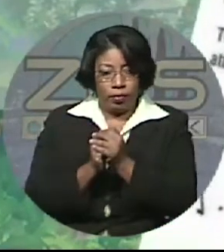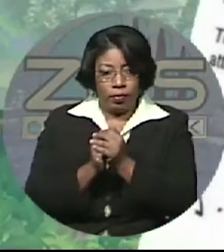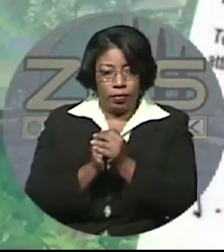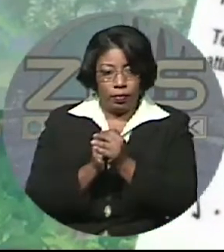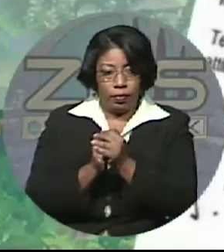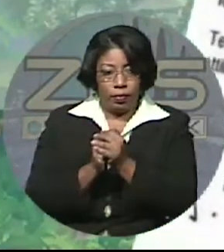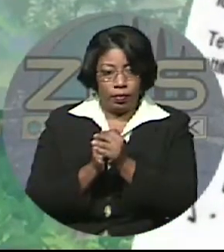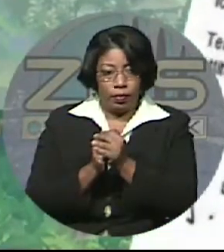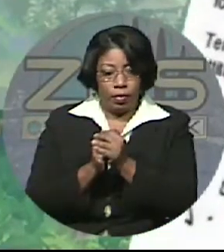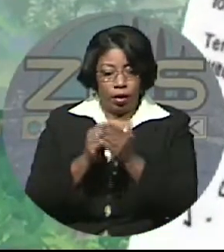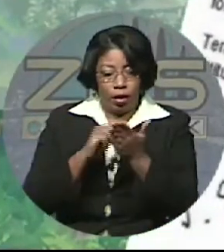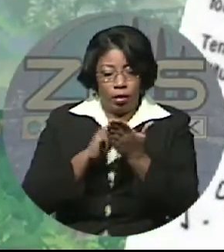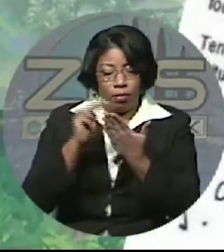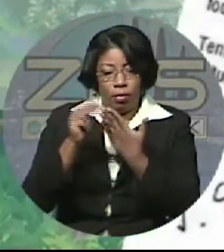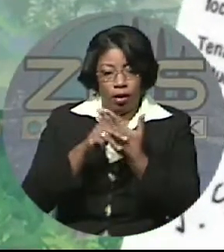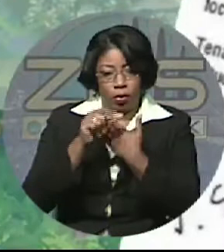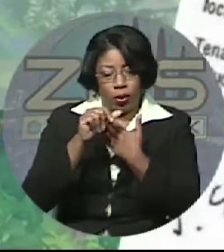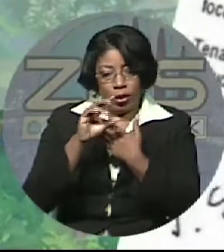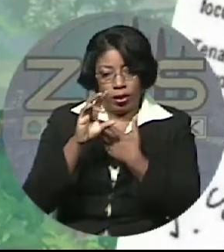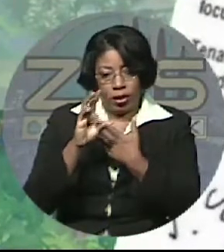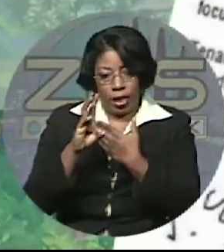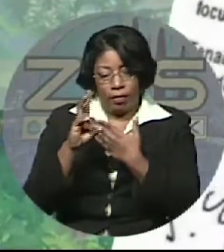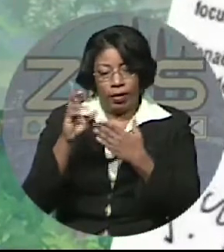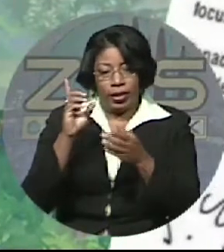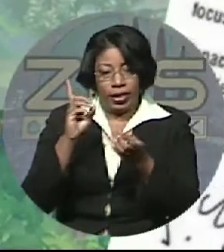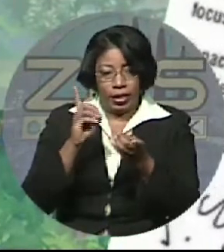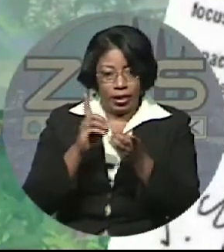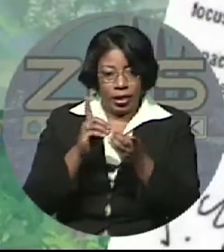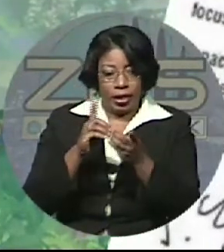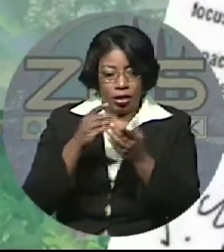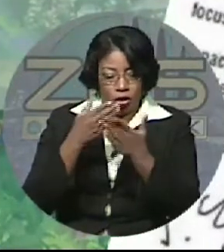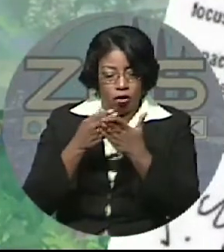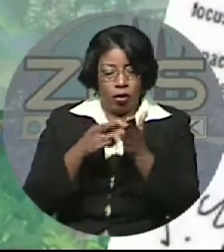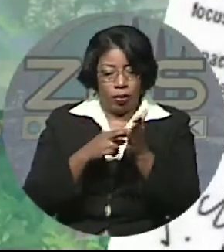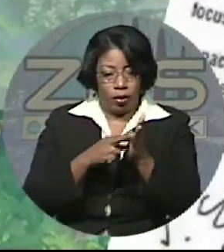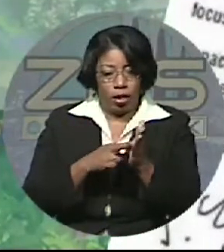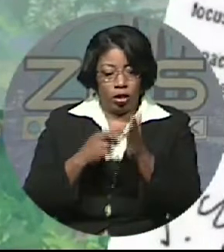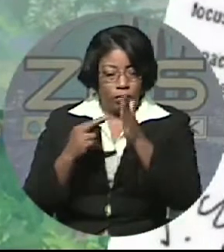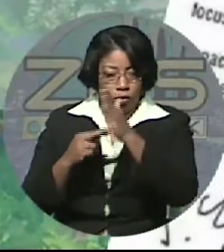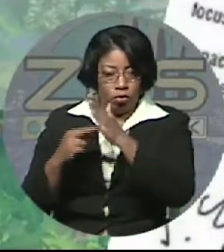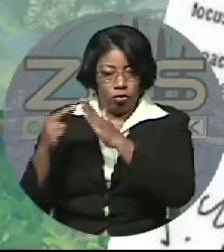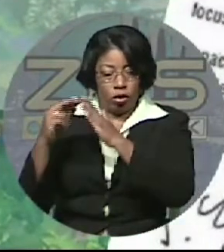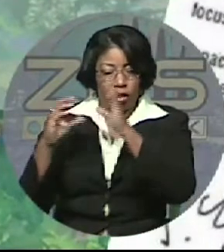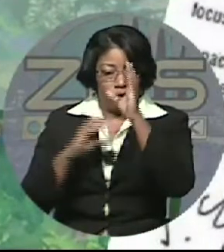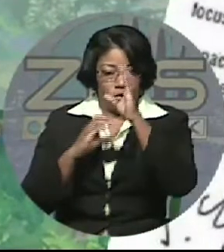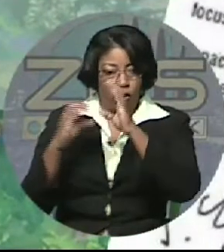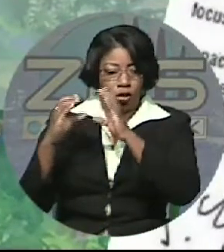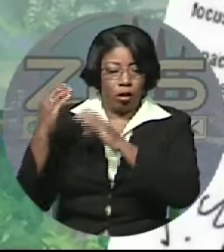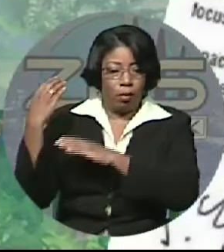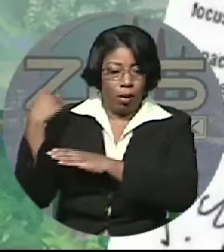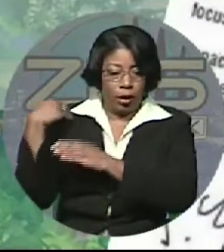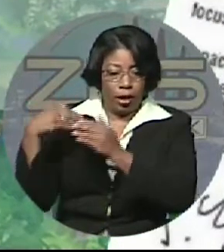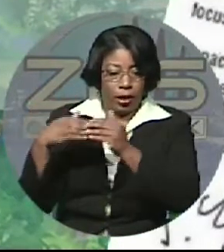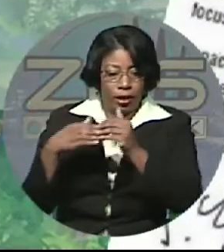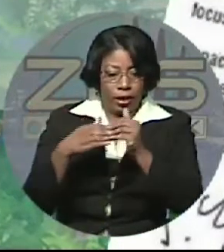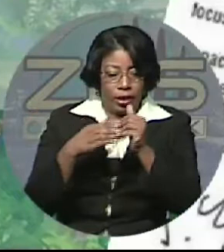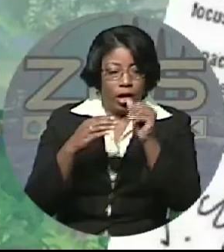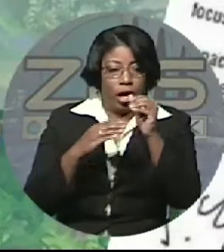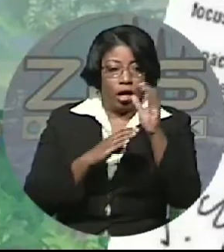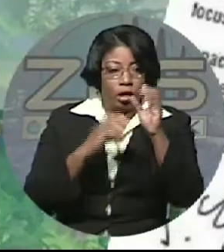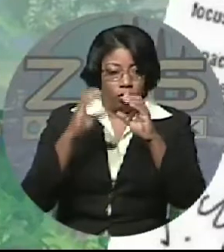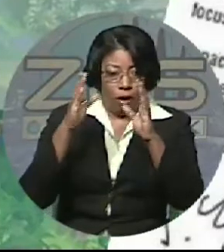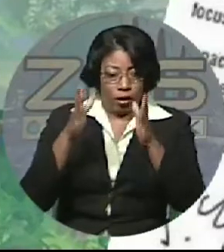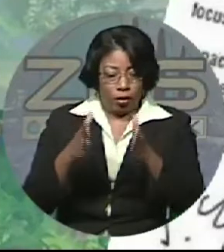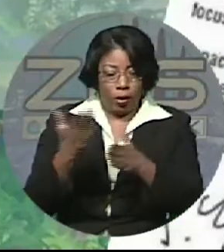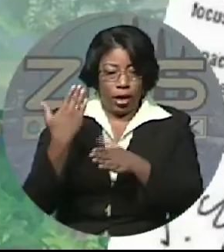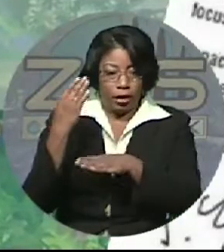that in setting the March 27 date, they stood on the good faith and representation of the resort's construction manager and lead contractor. However, last